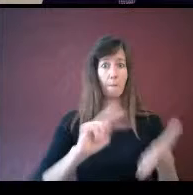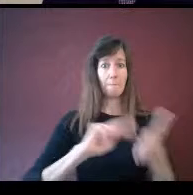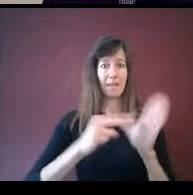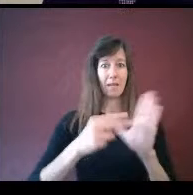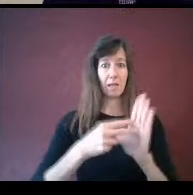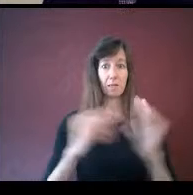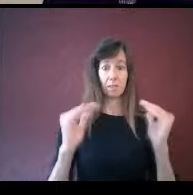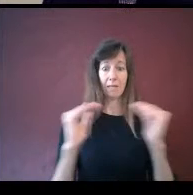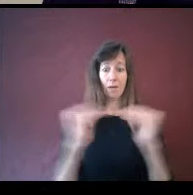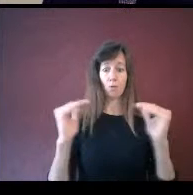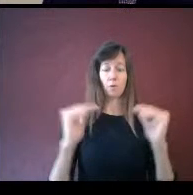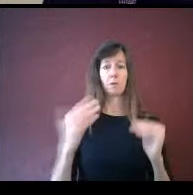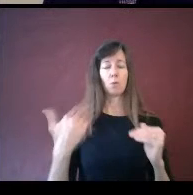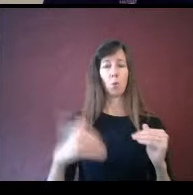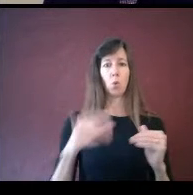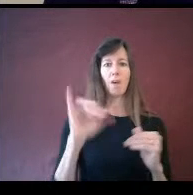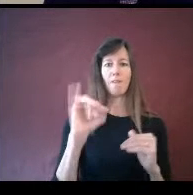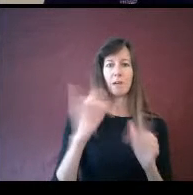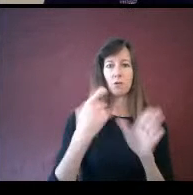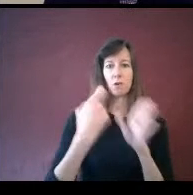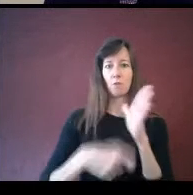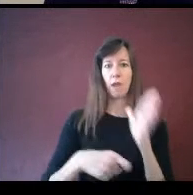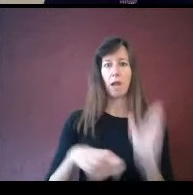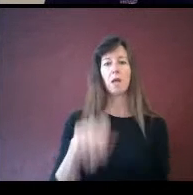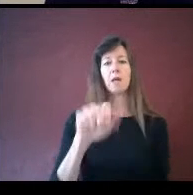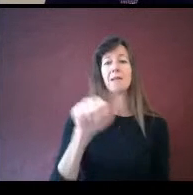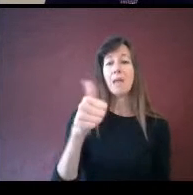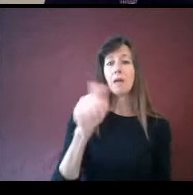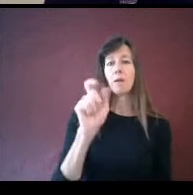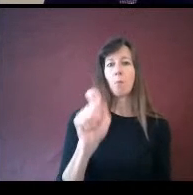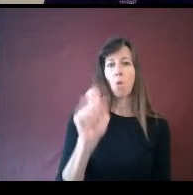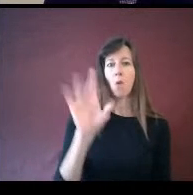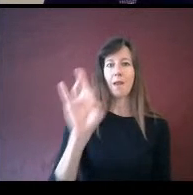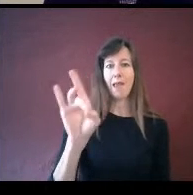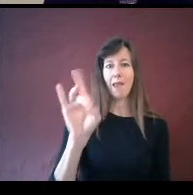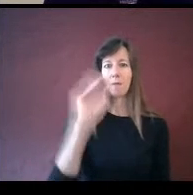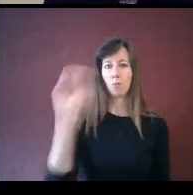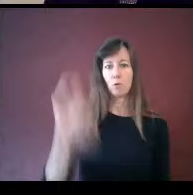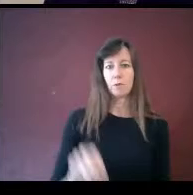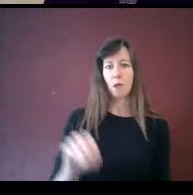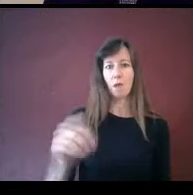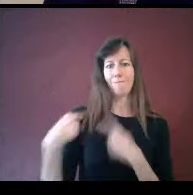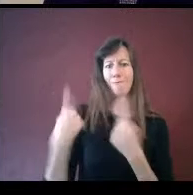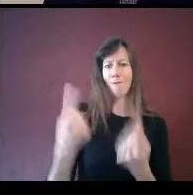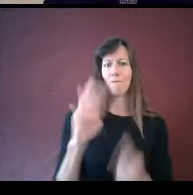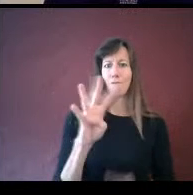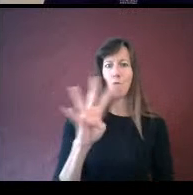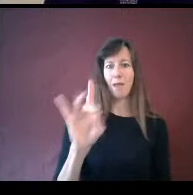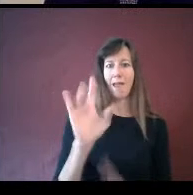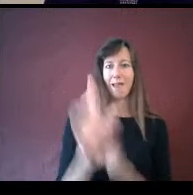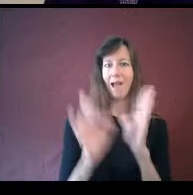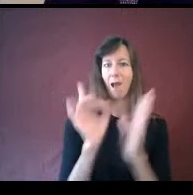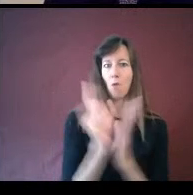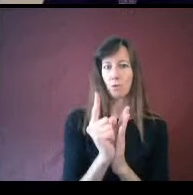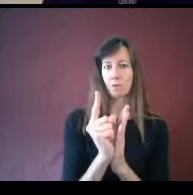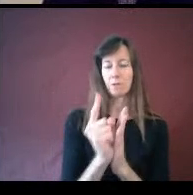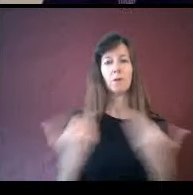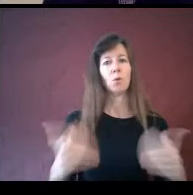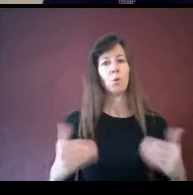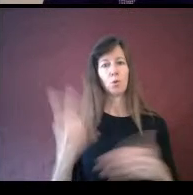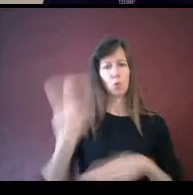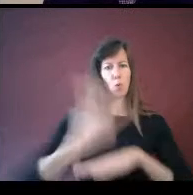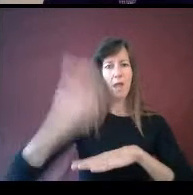high rate of 10.8% for a 48-hour average. That's without question one of the